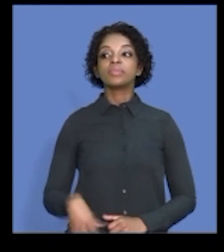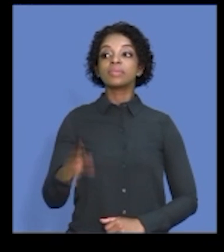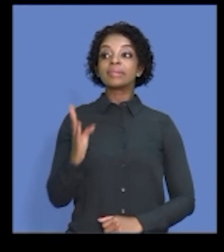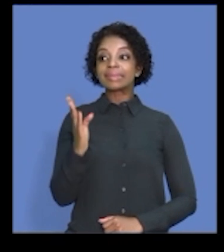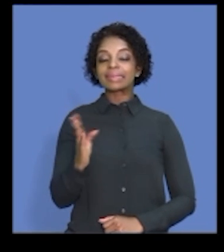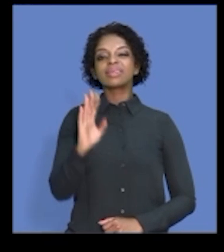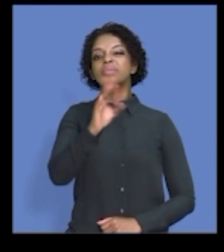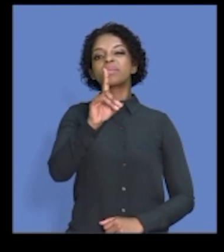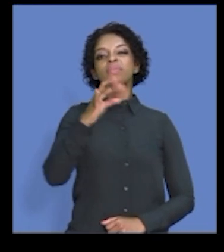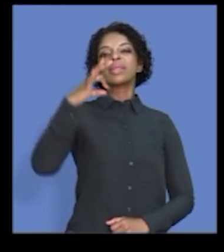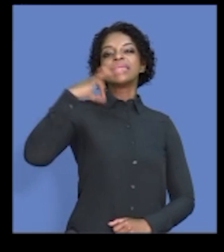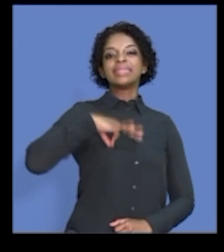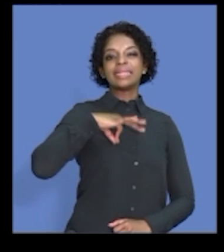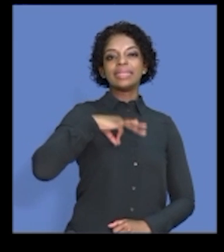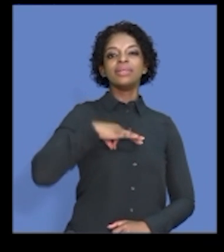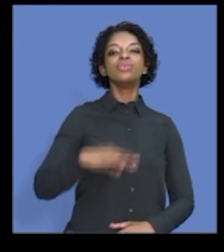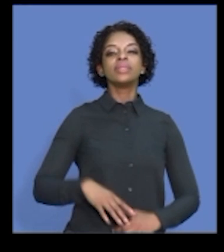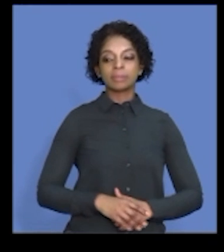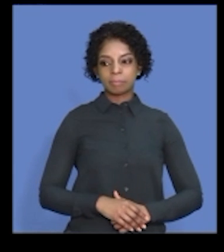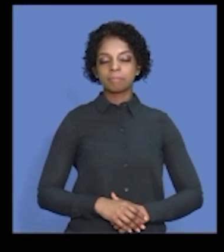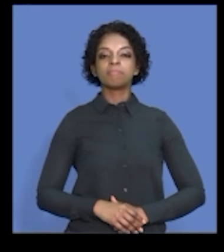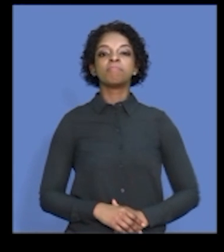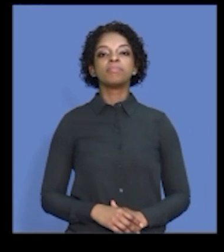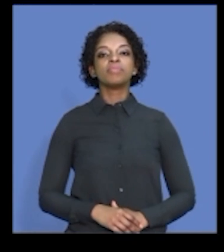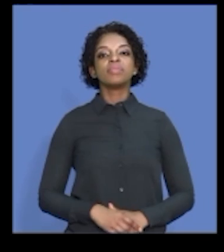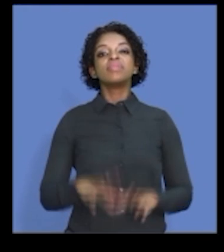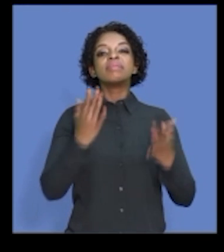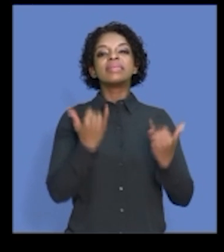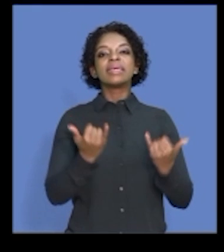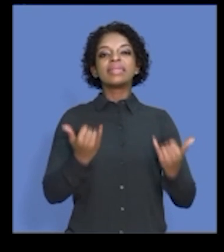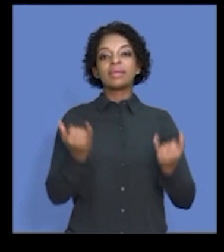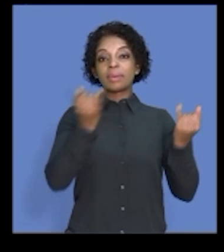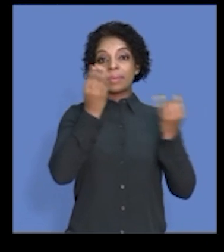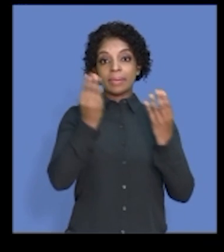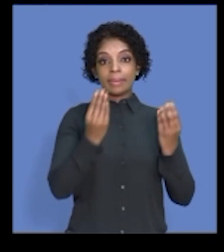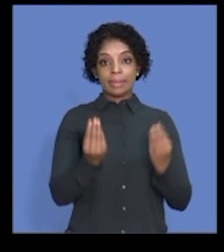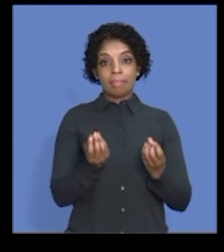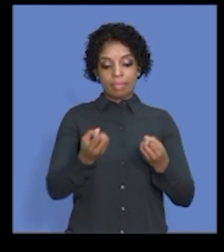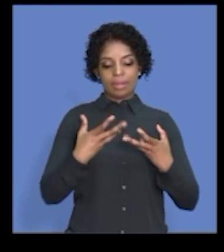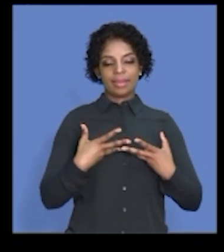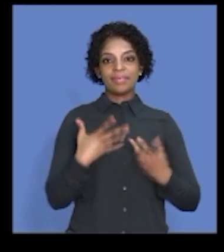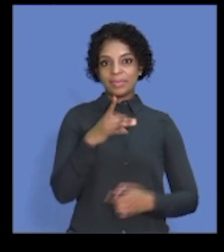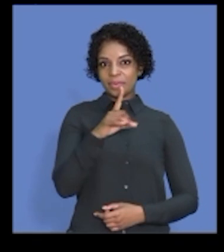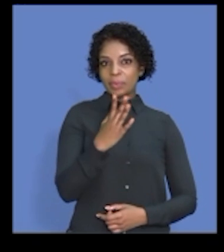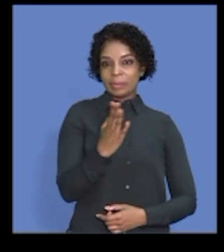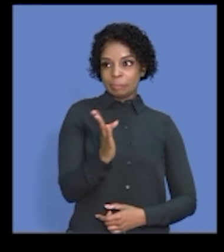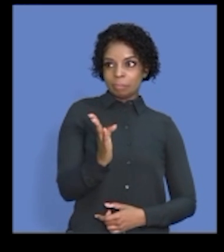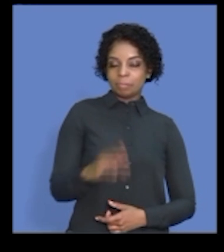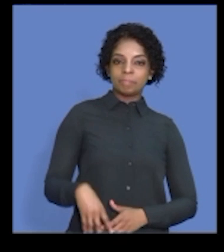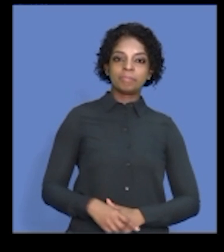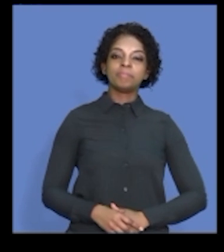Done and dusted. Let's look at salaries and wages. Okay. The adjustment that's given to us is as